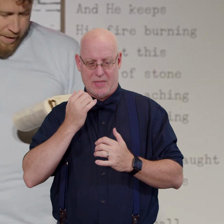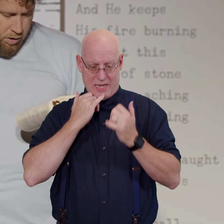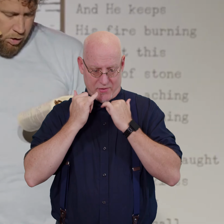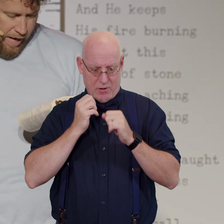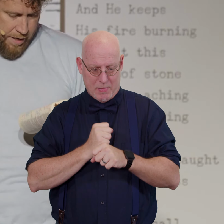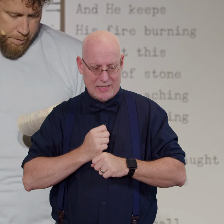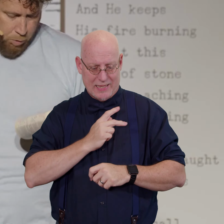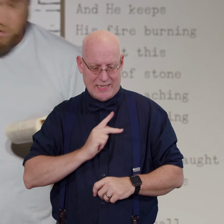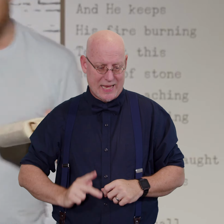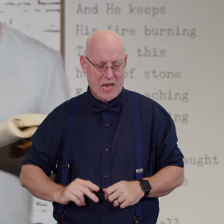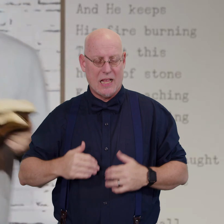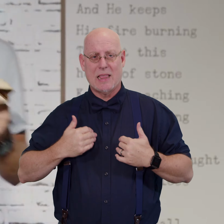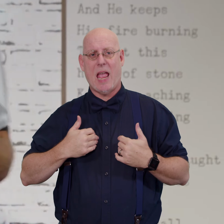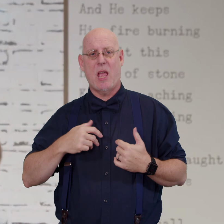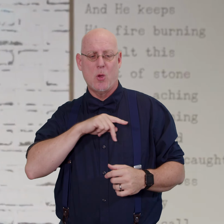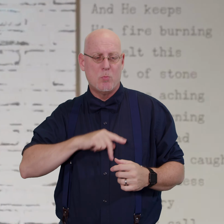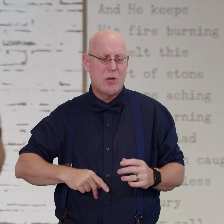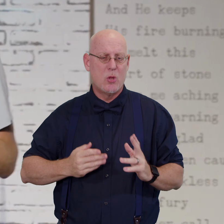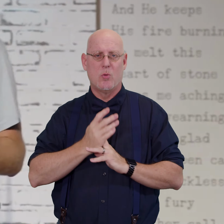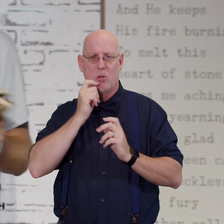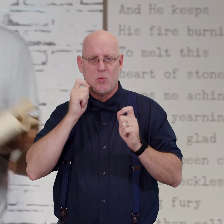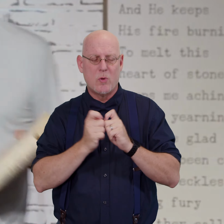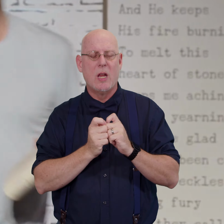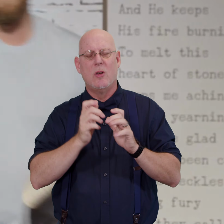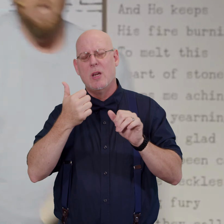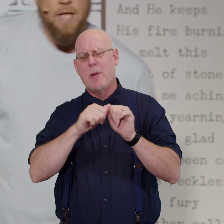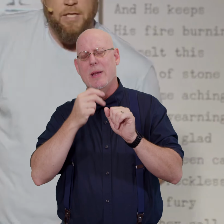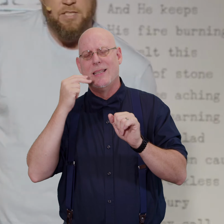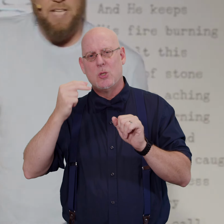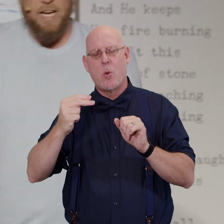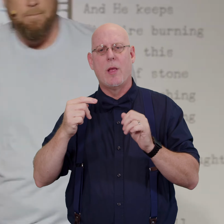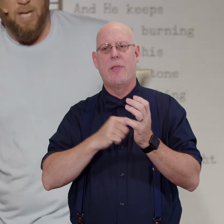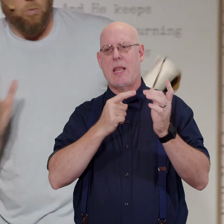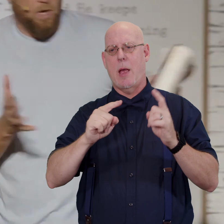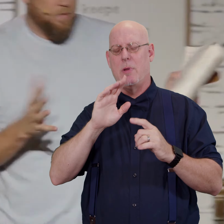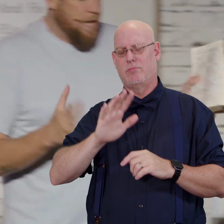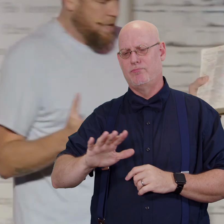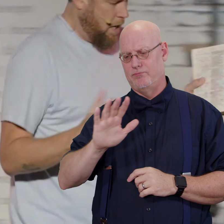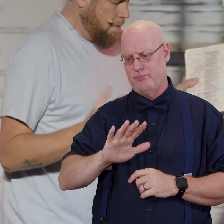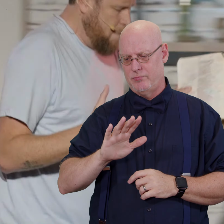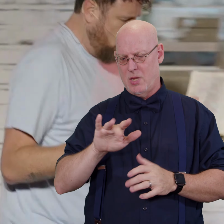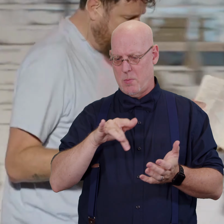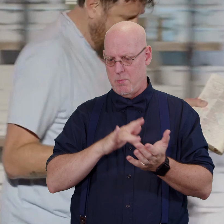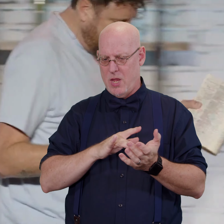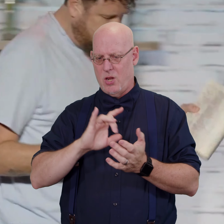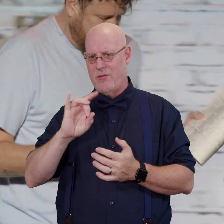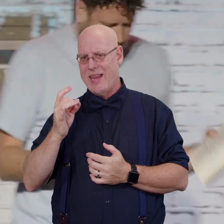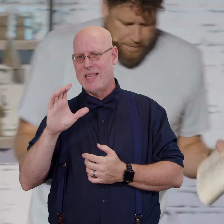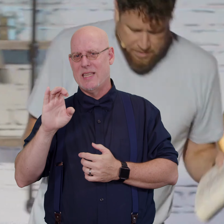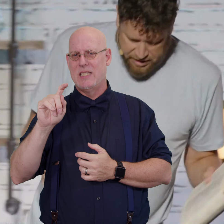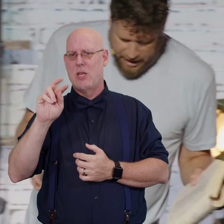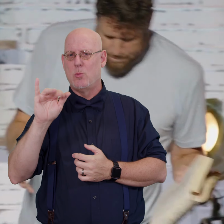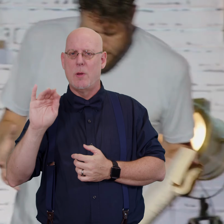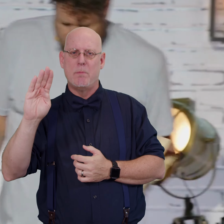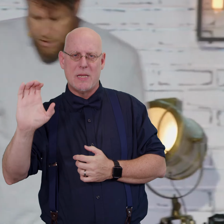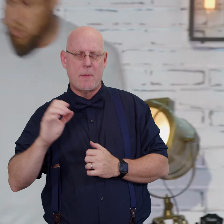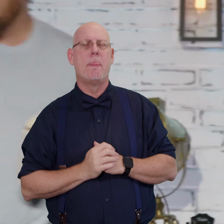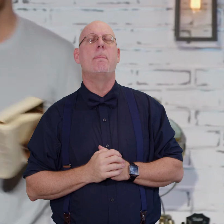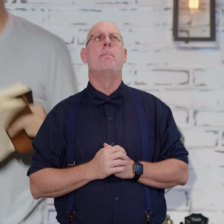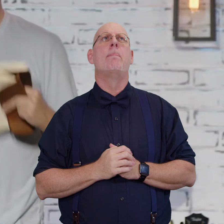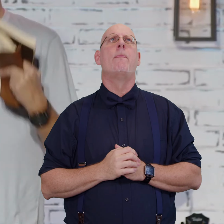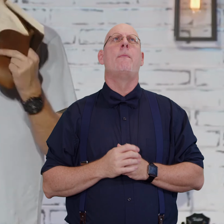the king glad and the princes by their treachery. It's important to remember historically that this is taking place around the middle of the 8th century BC.